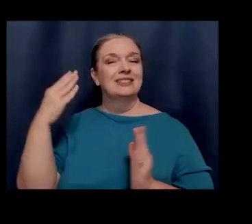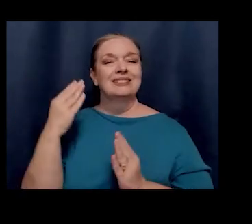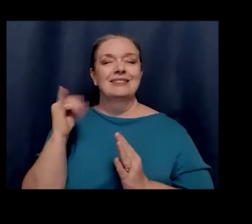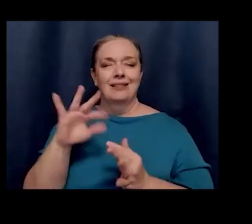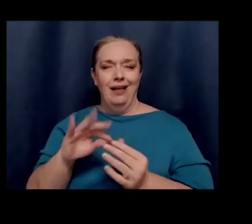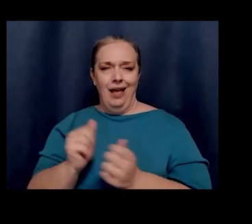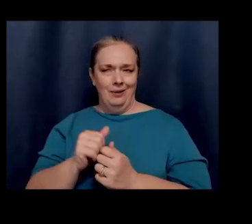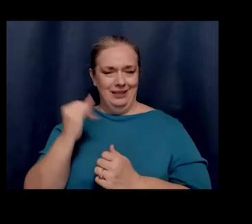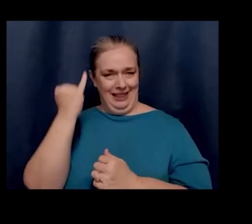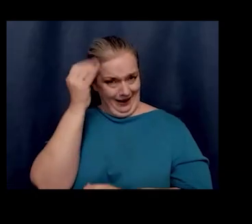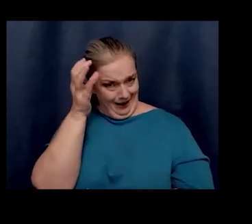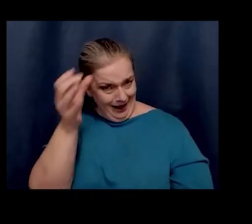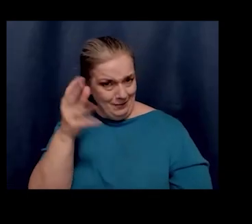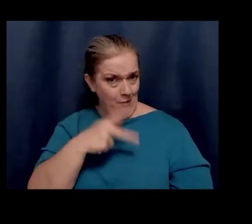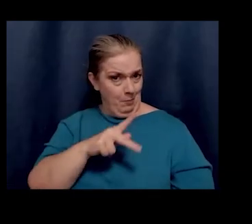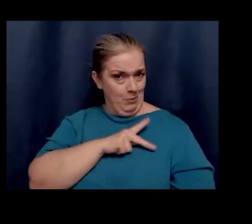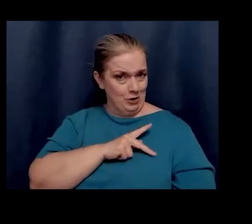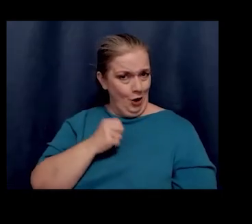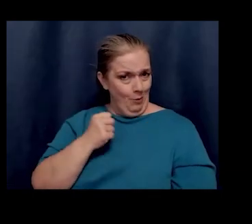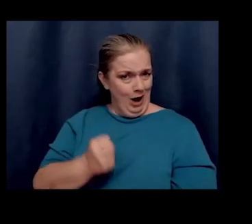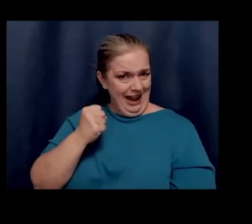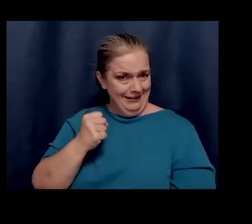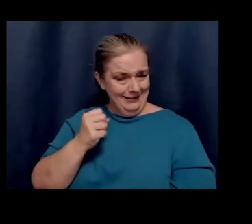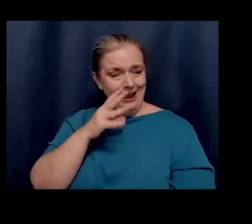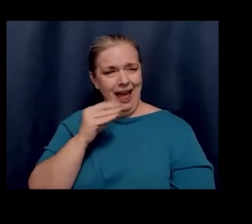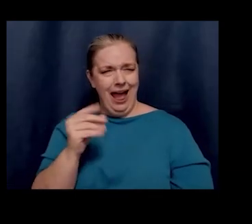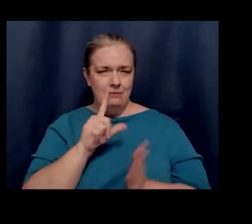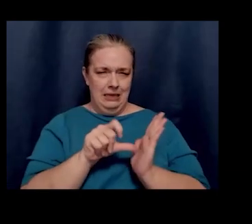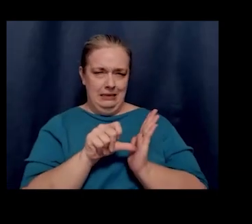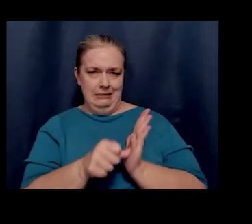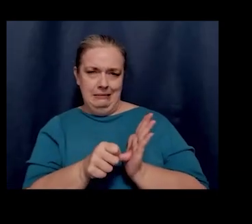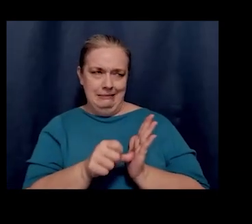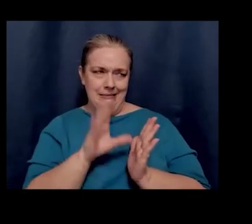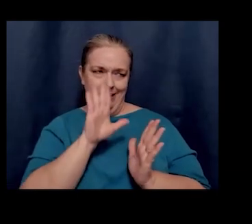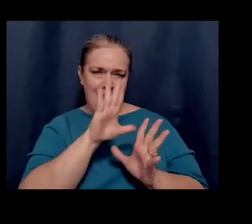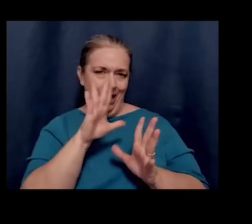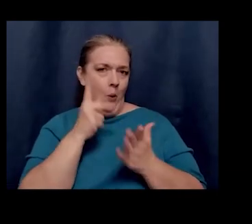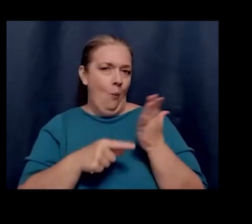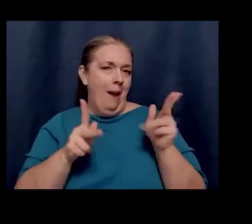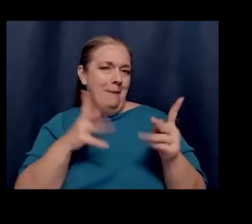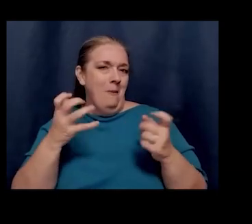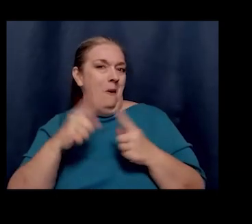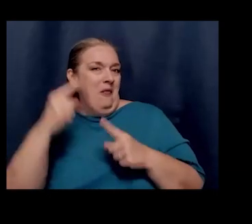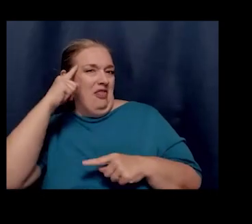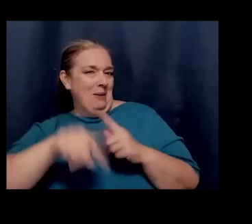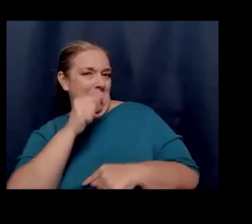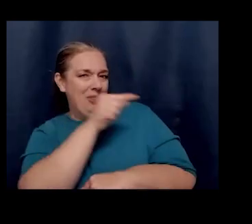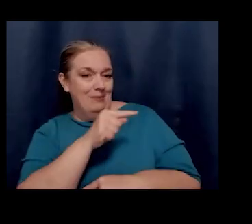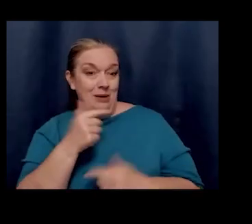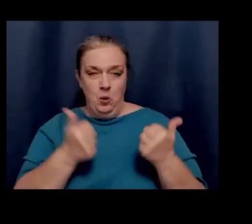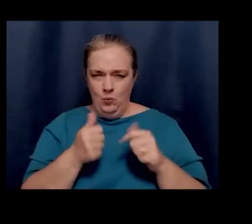personal branding and the reinforcement of the artist's genius persona. So which one is this? It's